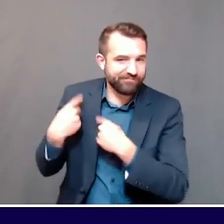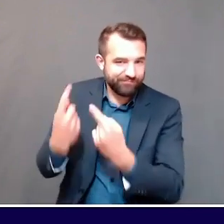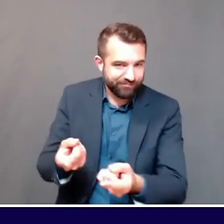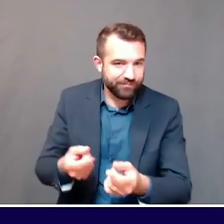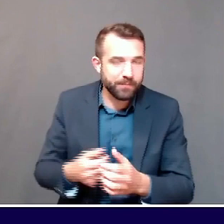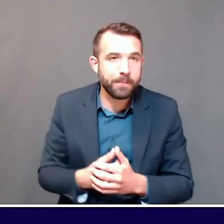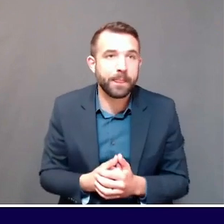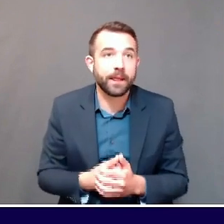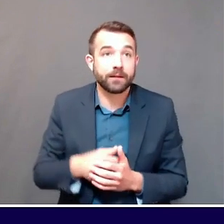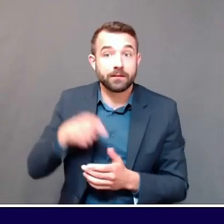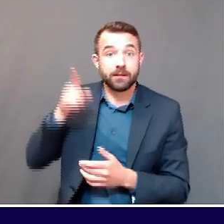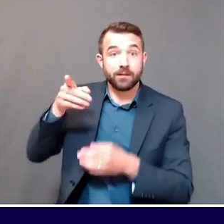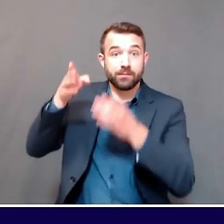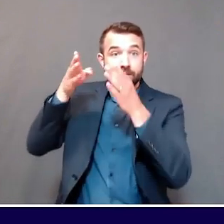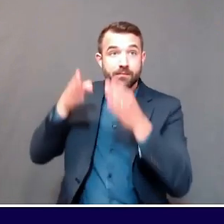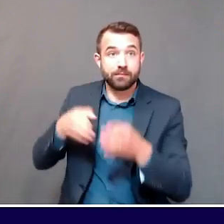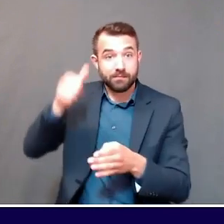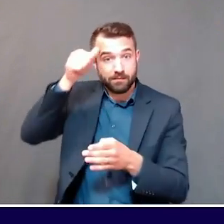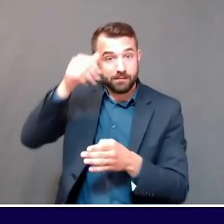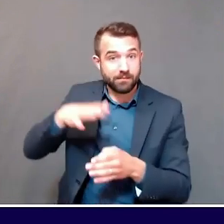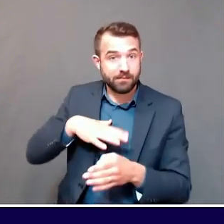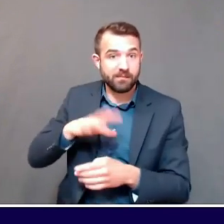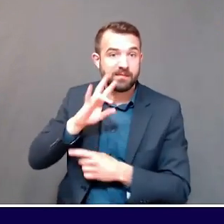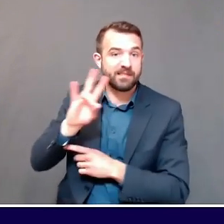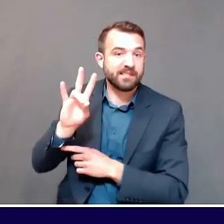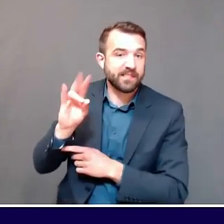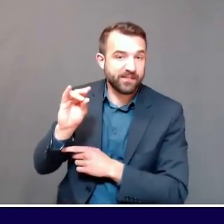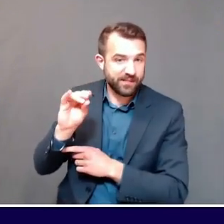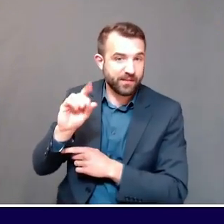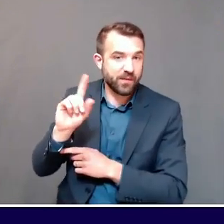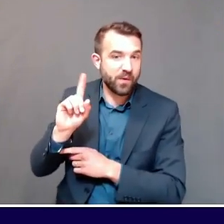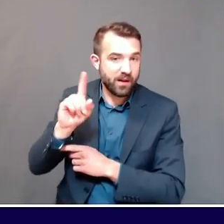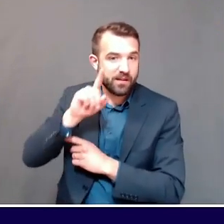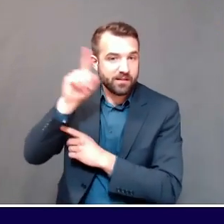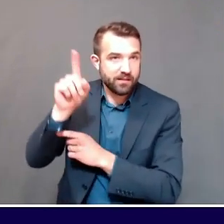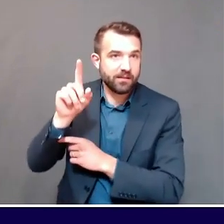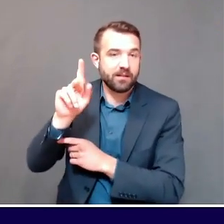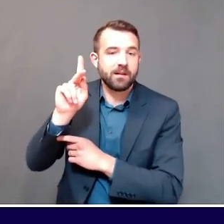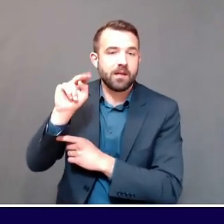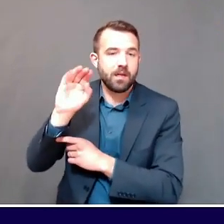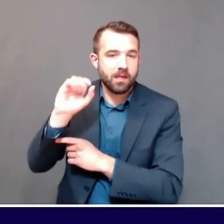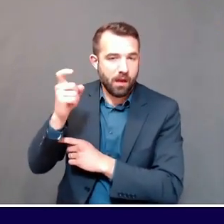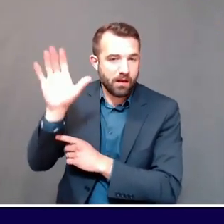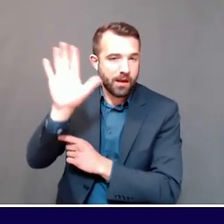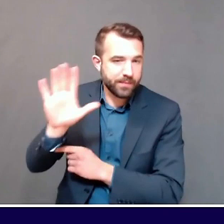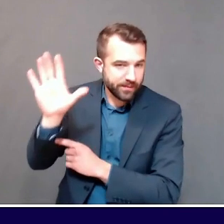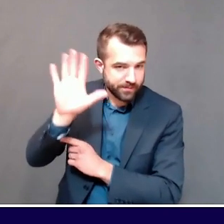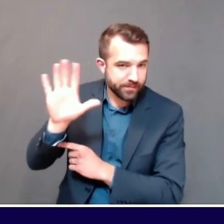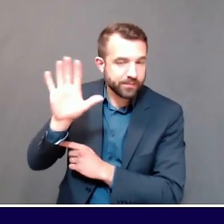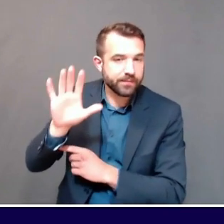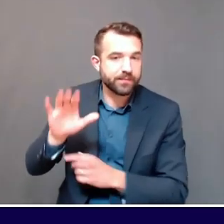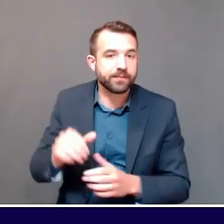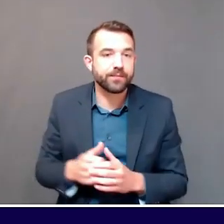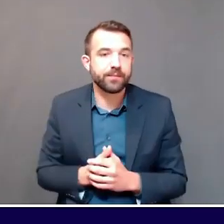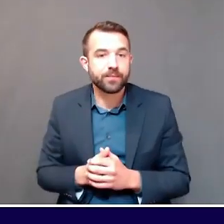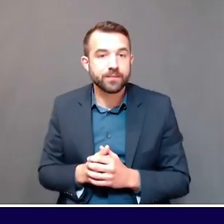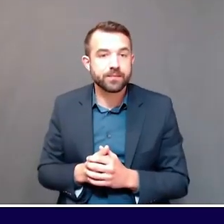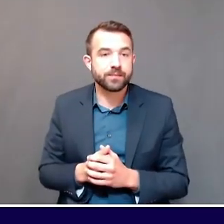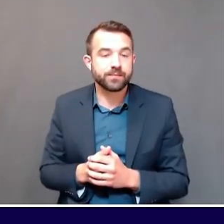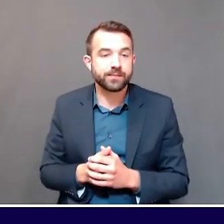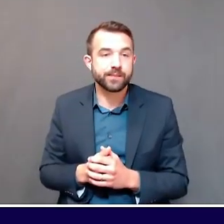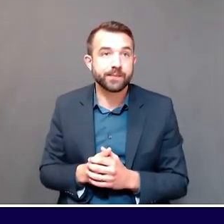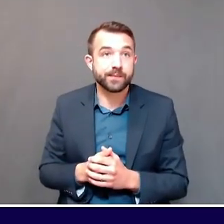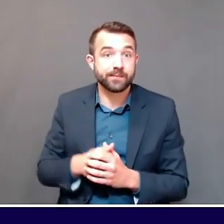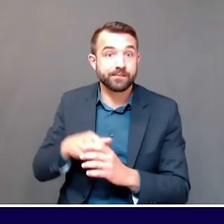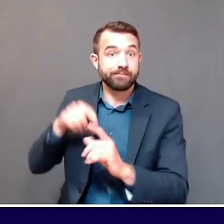This individual was a man in his 70s in Knox County. This individual's passing marks the first death